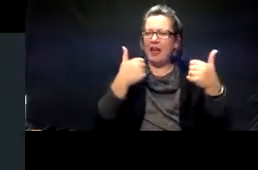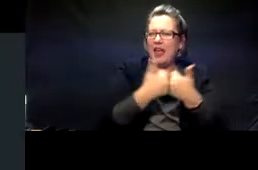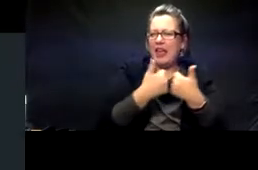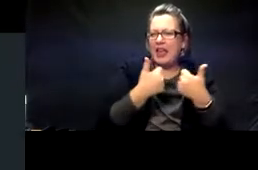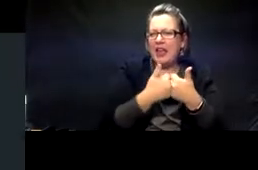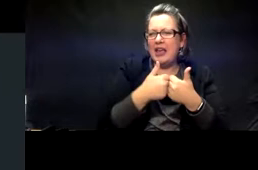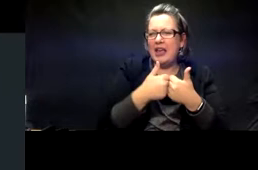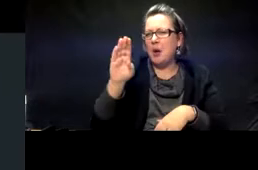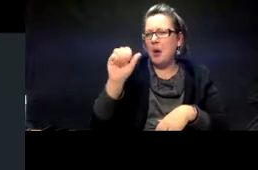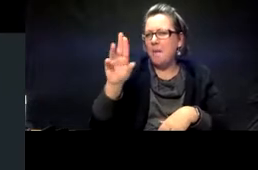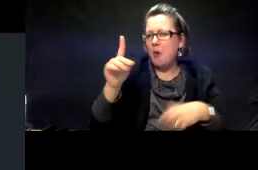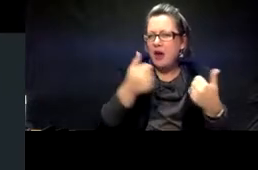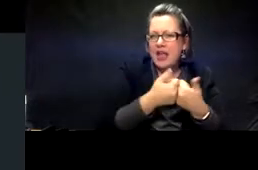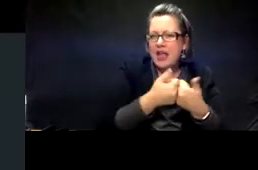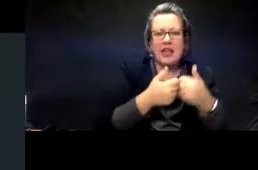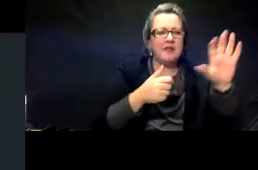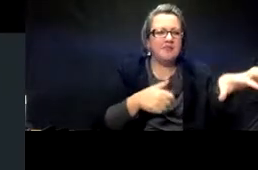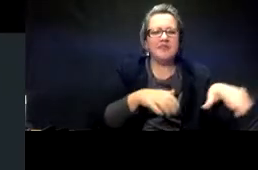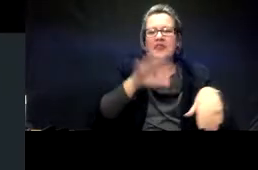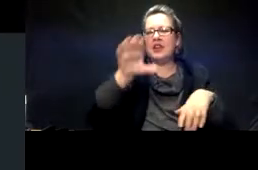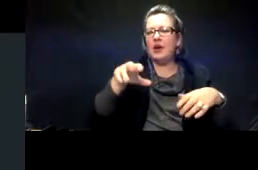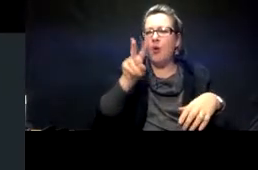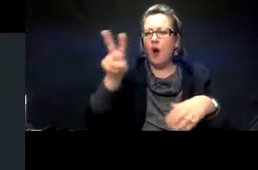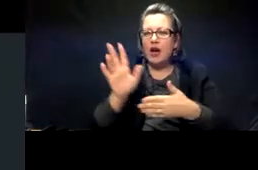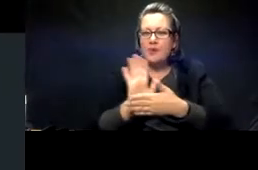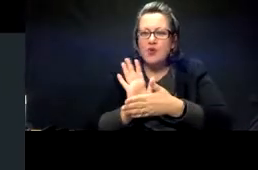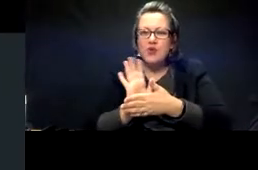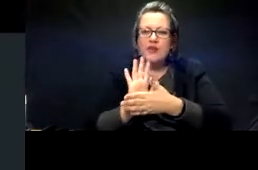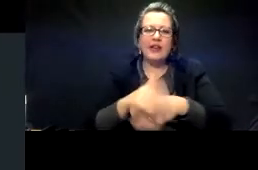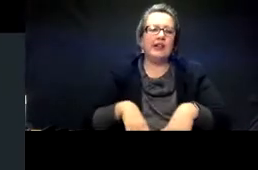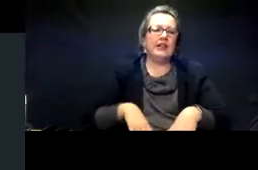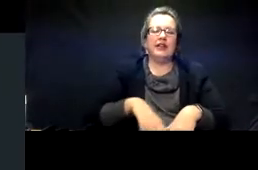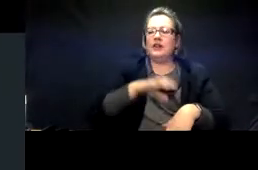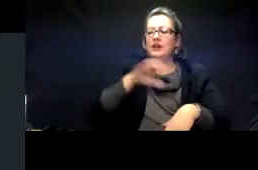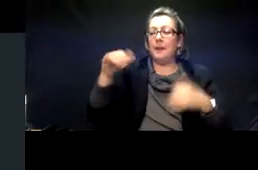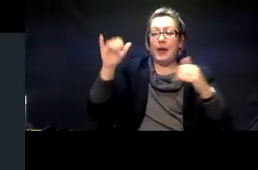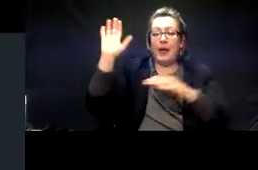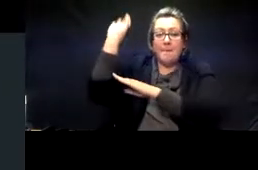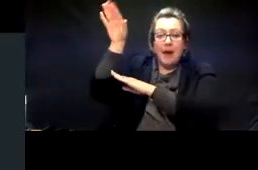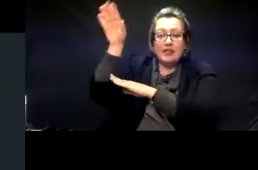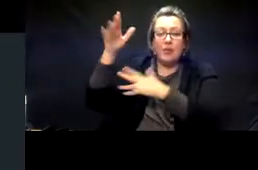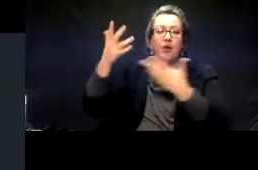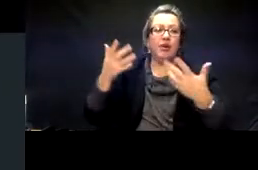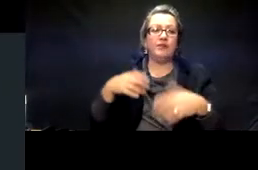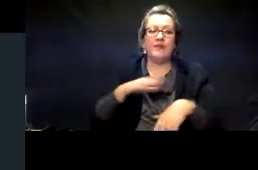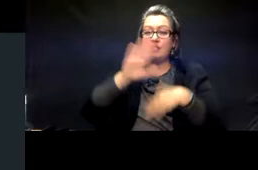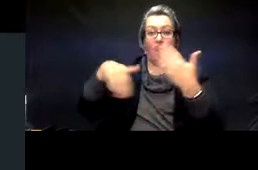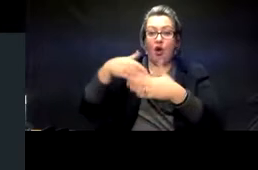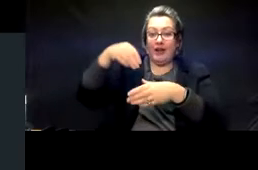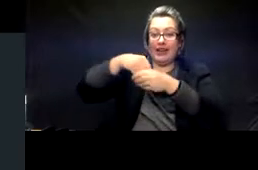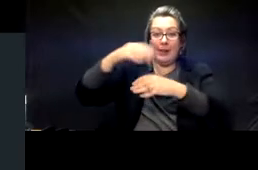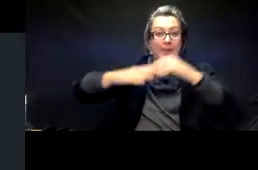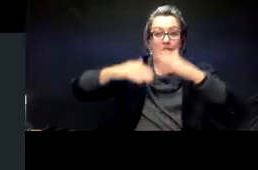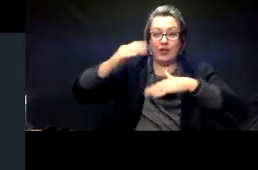to a recreation center to play a board game, or some of them were watching movies and some were